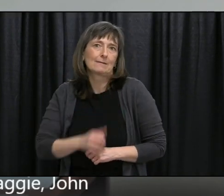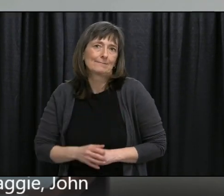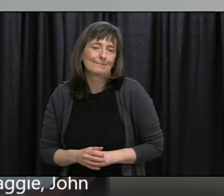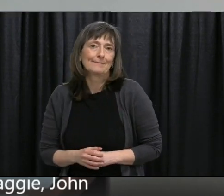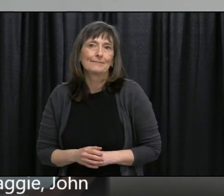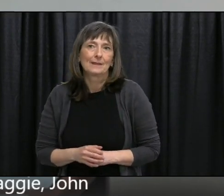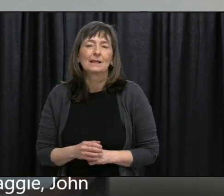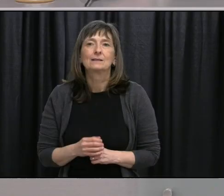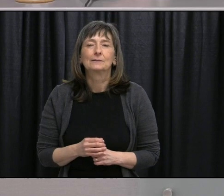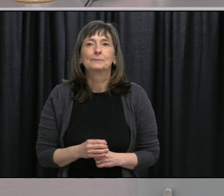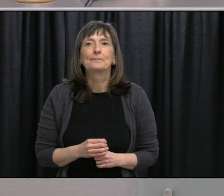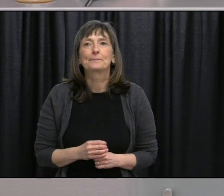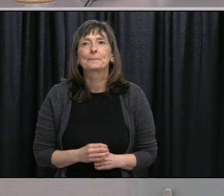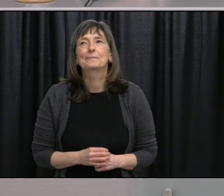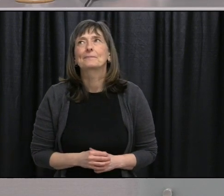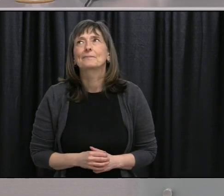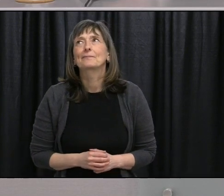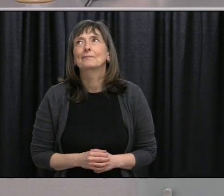Okay.